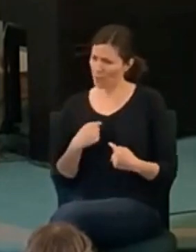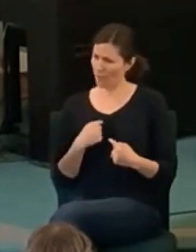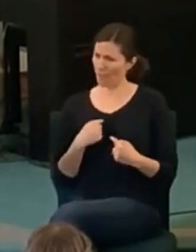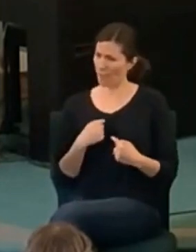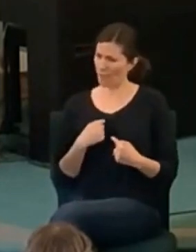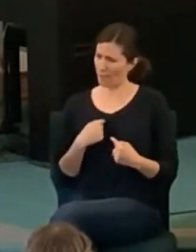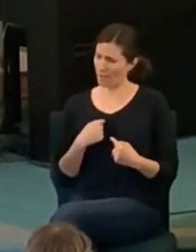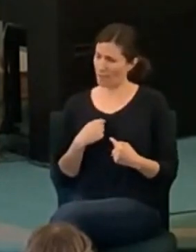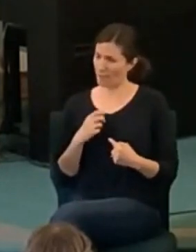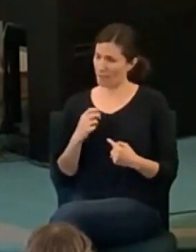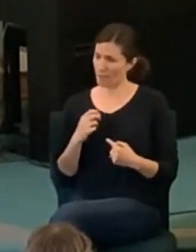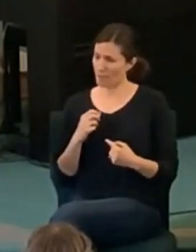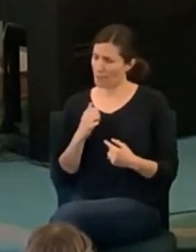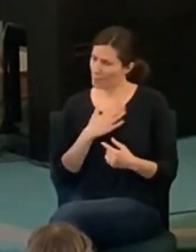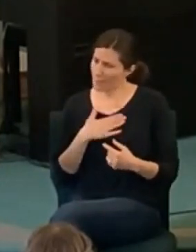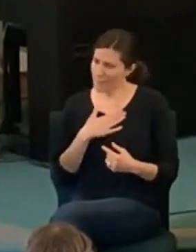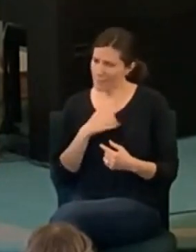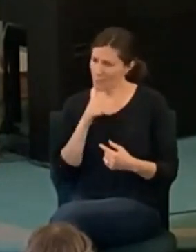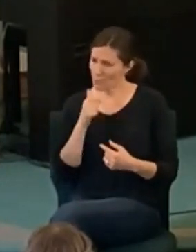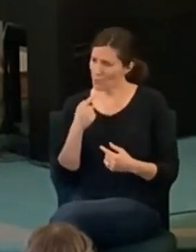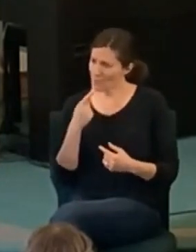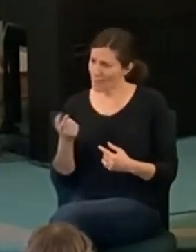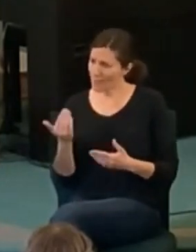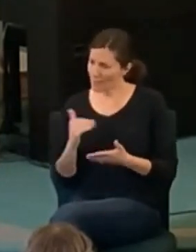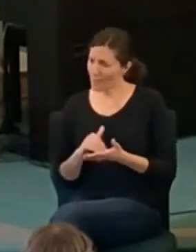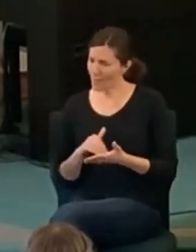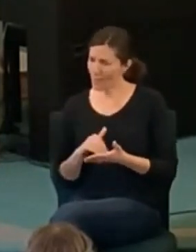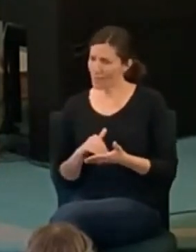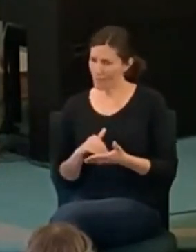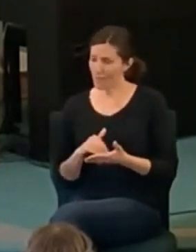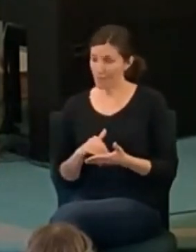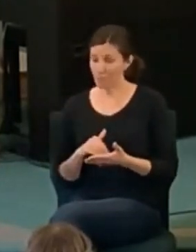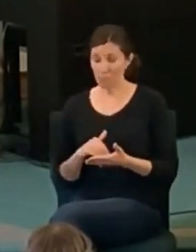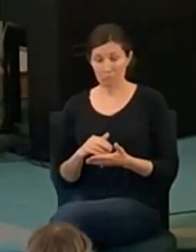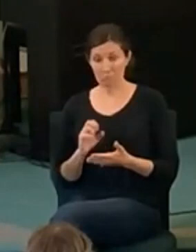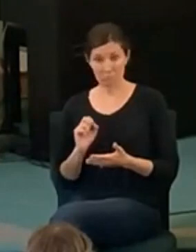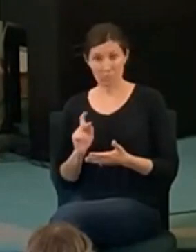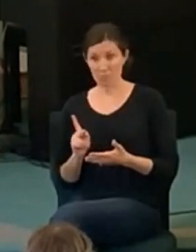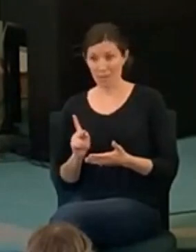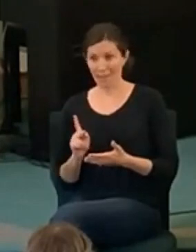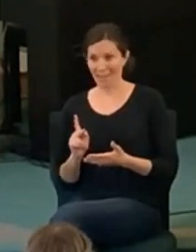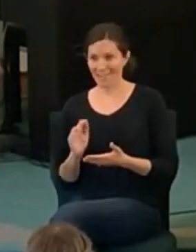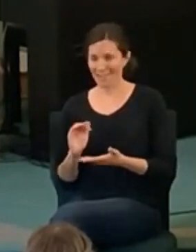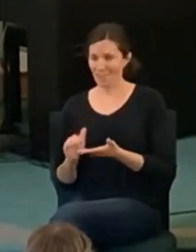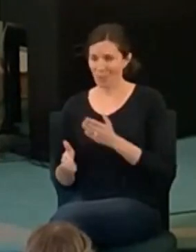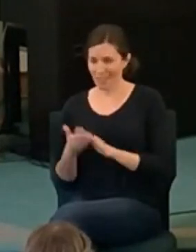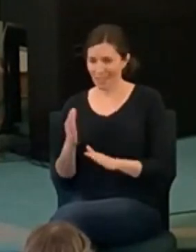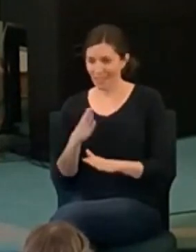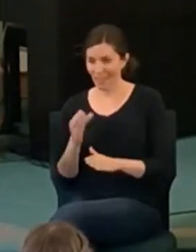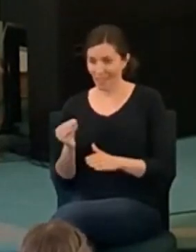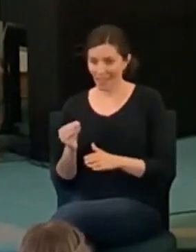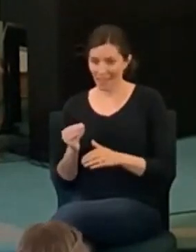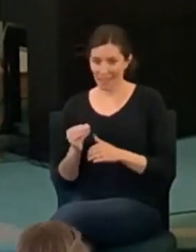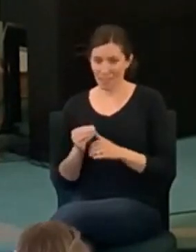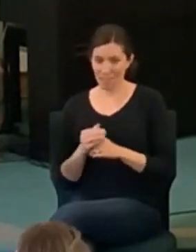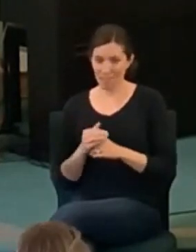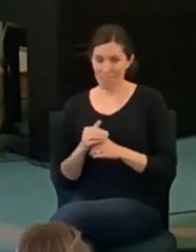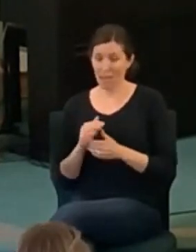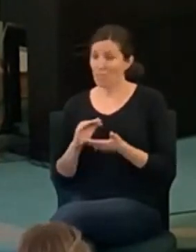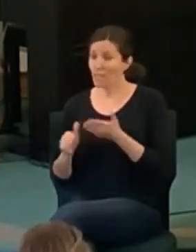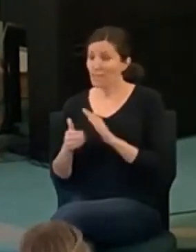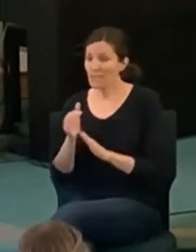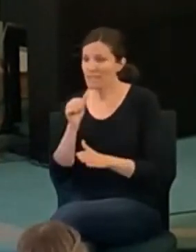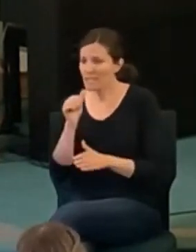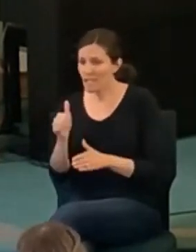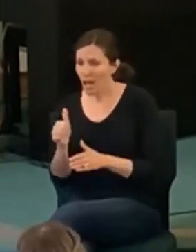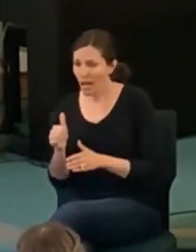There's still a requirement for her to change. And that's for us too. When we interact with people and we forgive them It's okay to